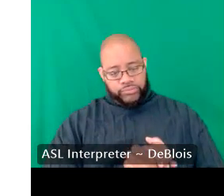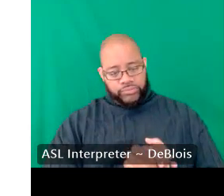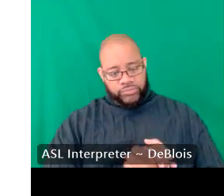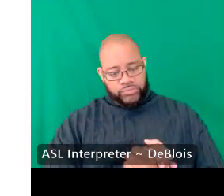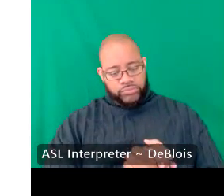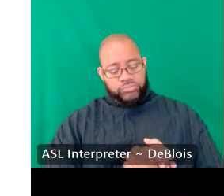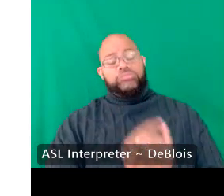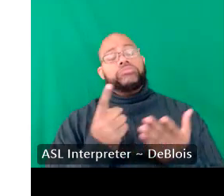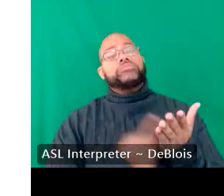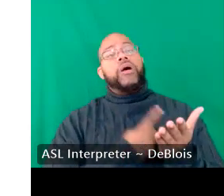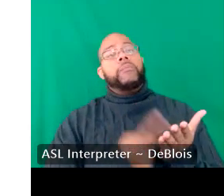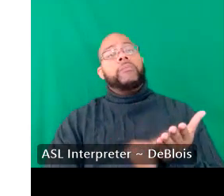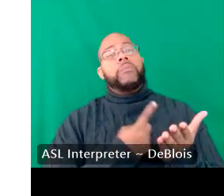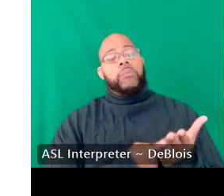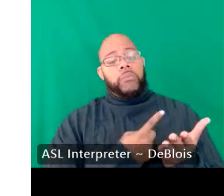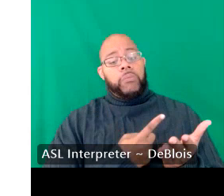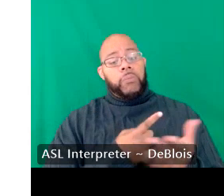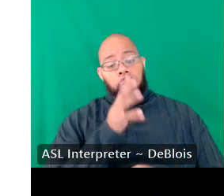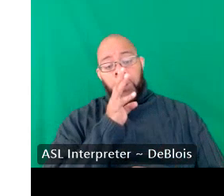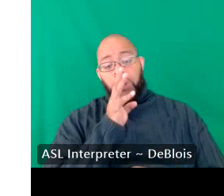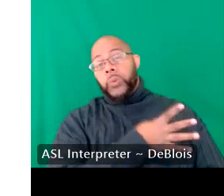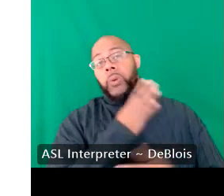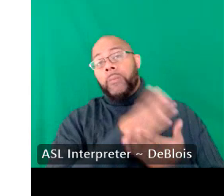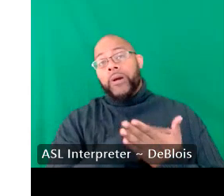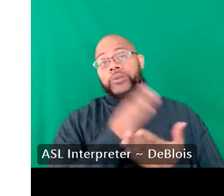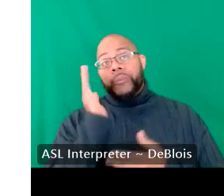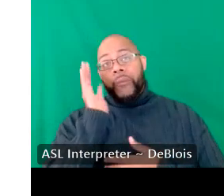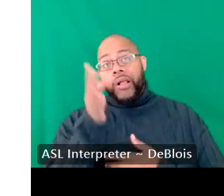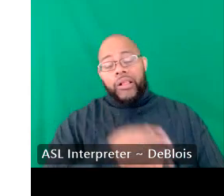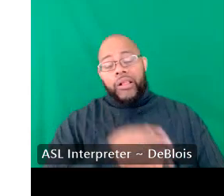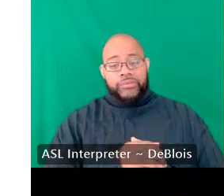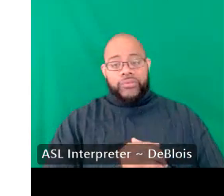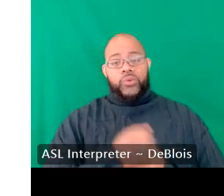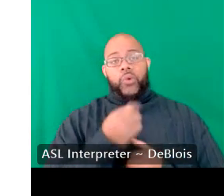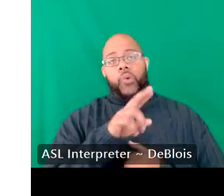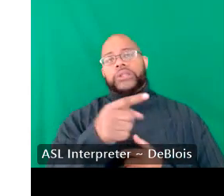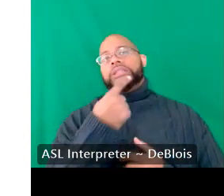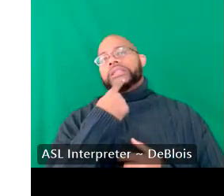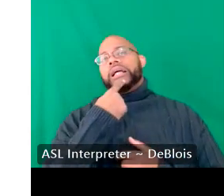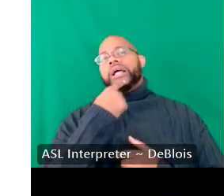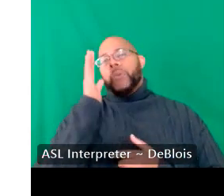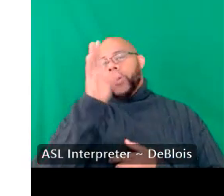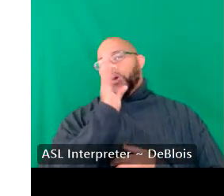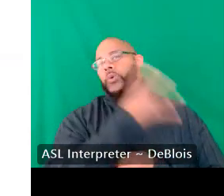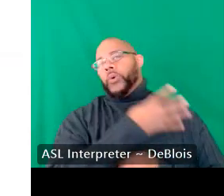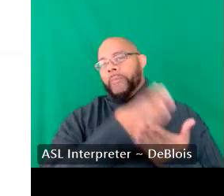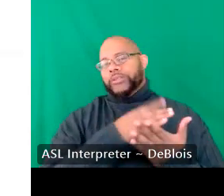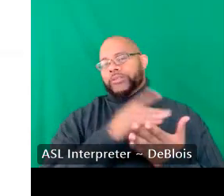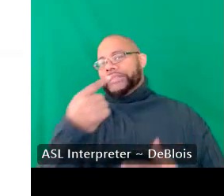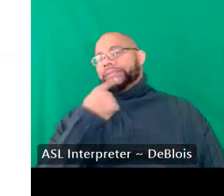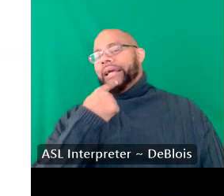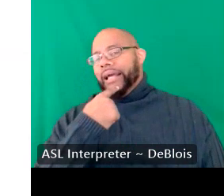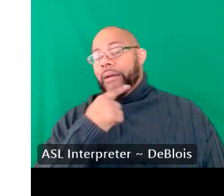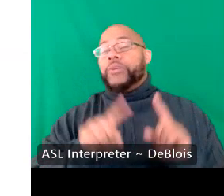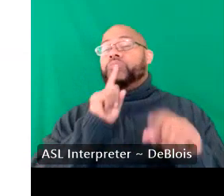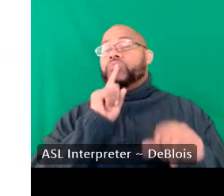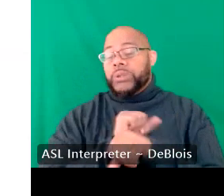Sometimes they will ignore the budget altogether, or at least they will say that they're ignoring the budget altogether. In